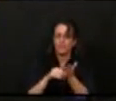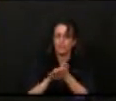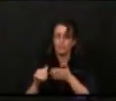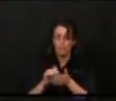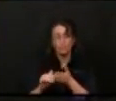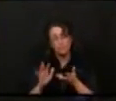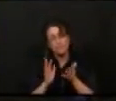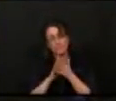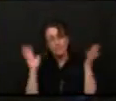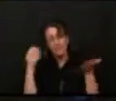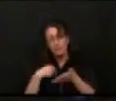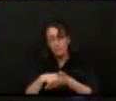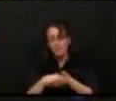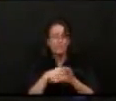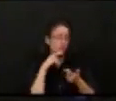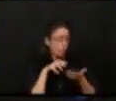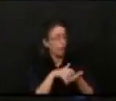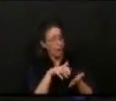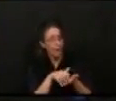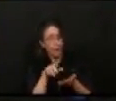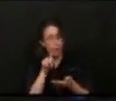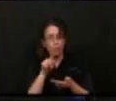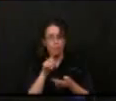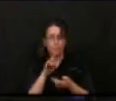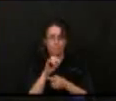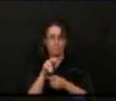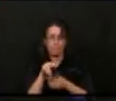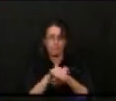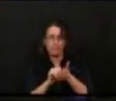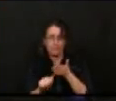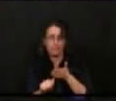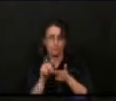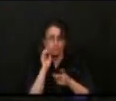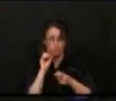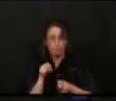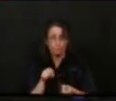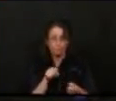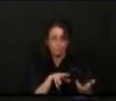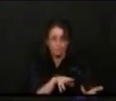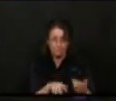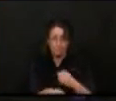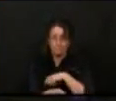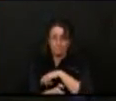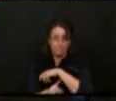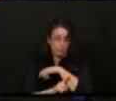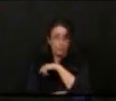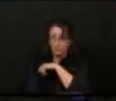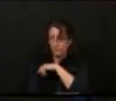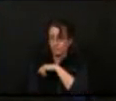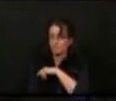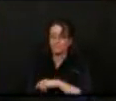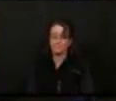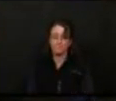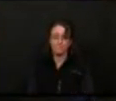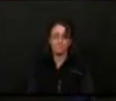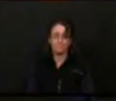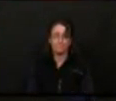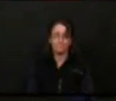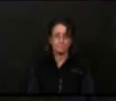About $1 million for solid waste disposal. Now, we pay for the solid waste